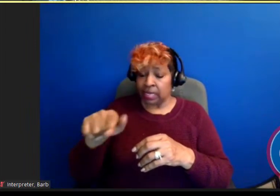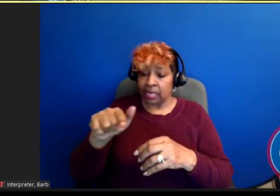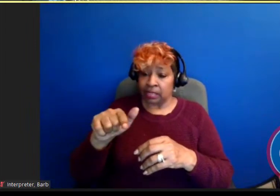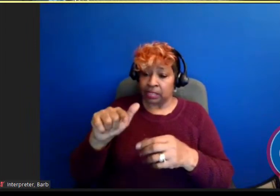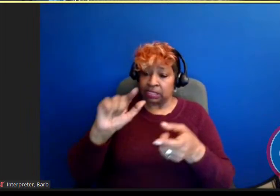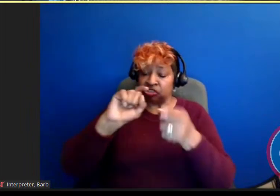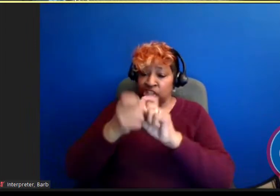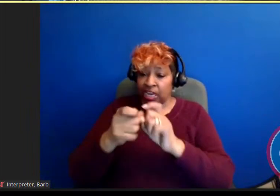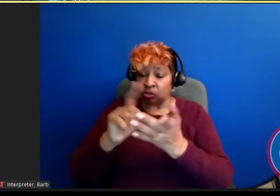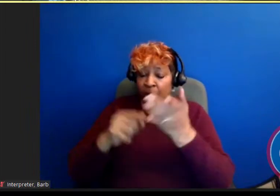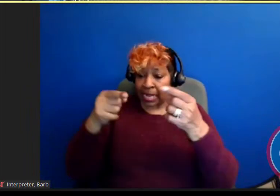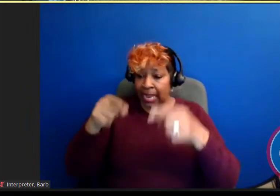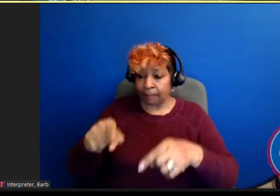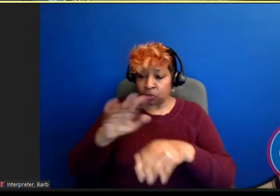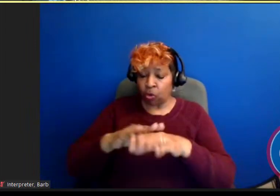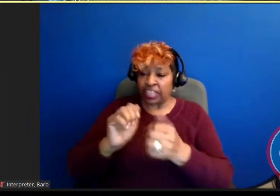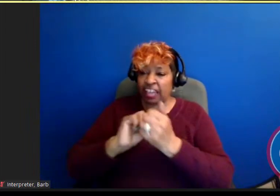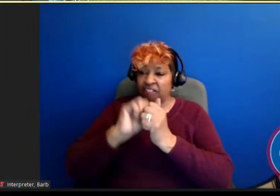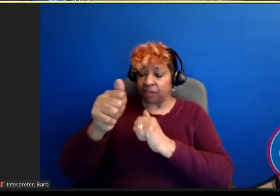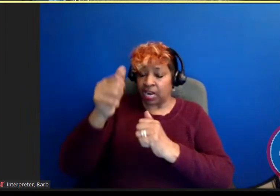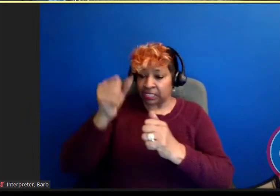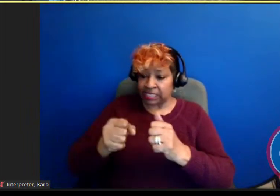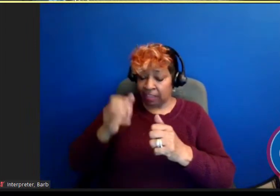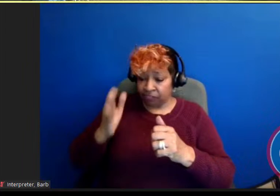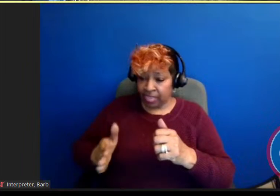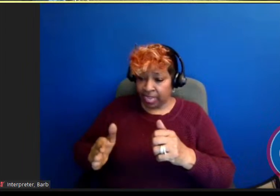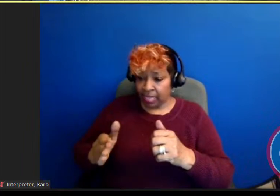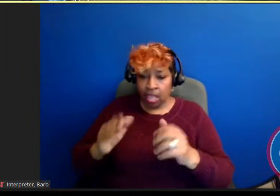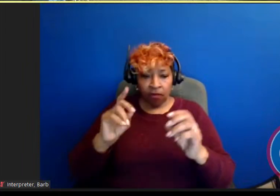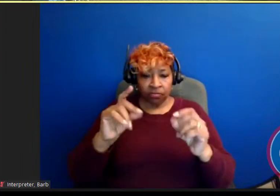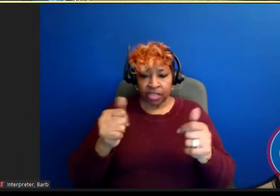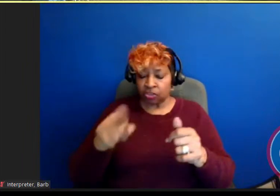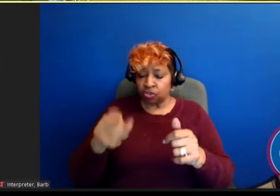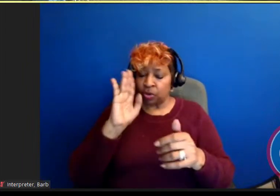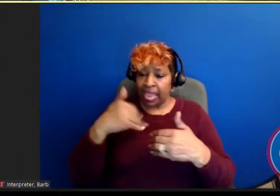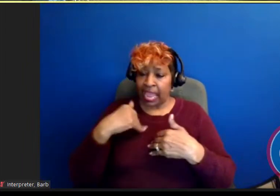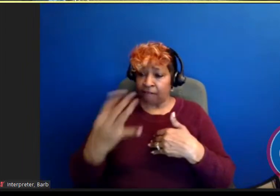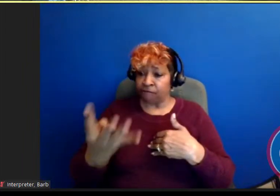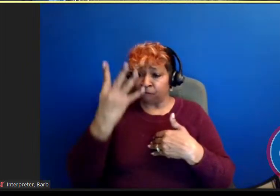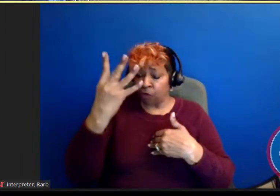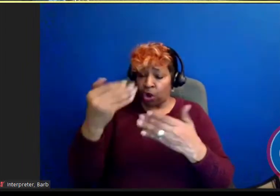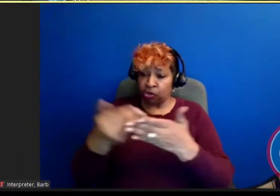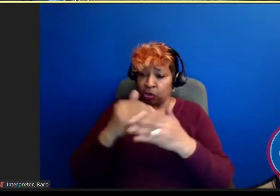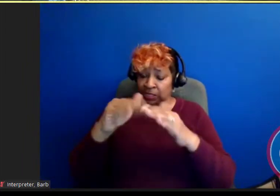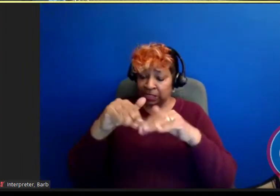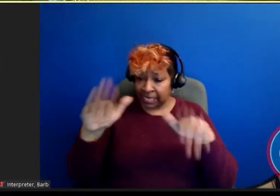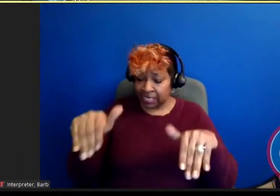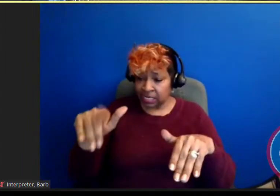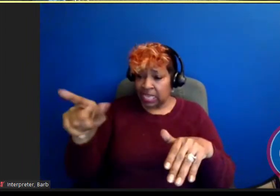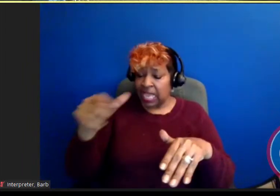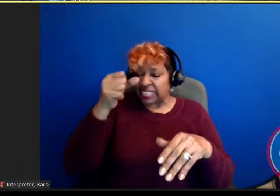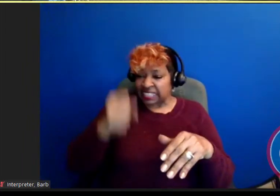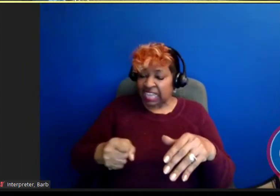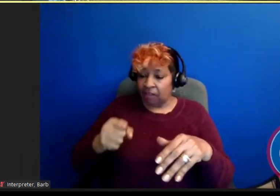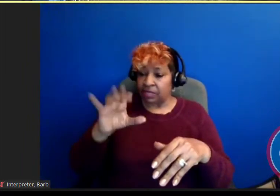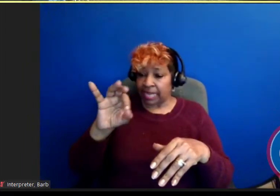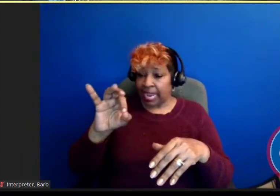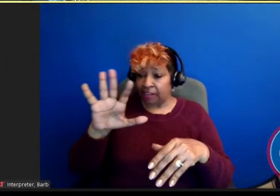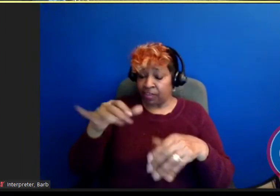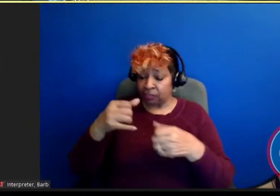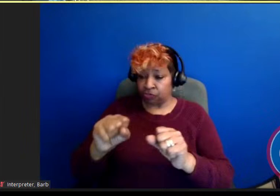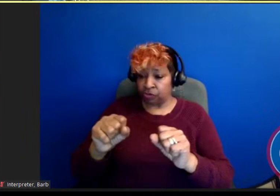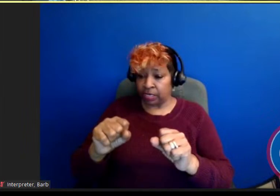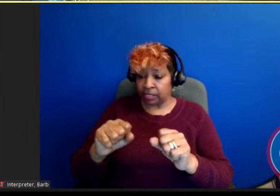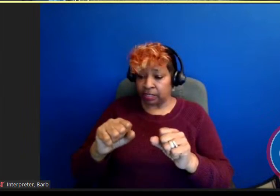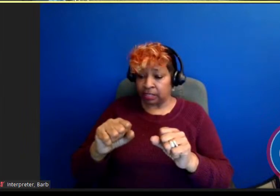what happens on the far south side. Because all of a sudden you'll have 4 new stations down there south of 95th Street to be able to take what